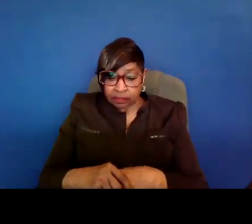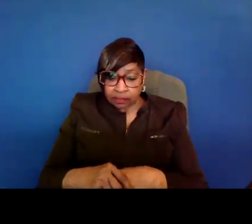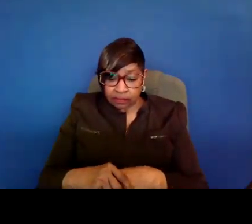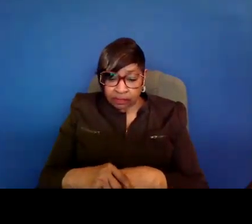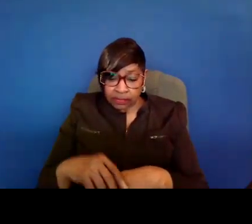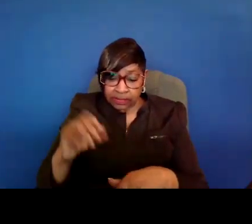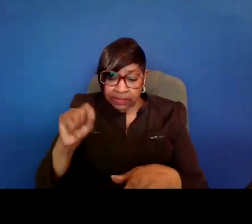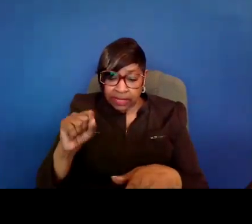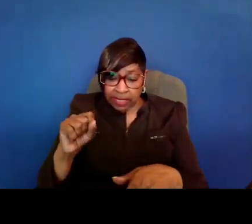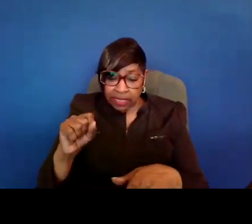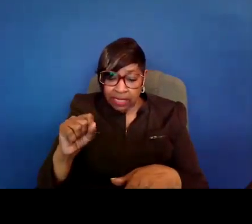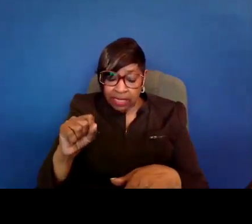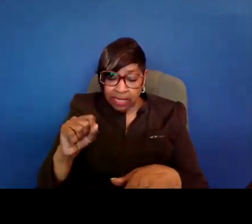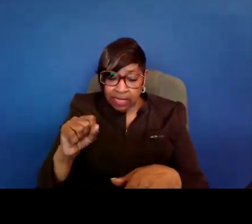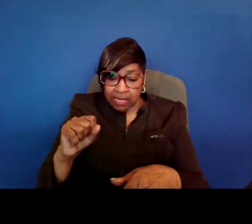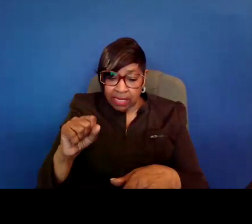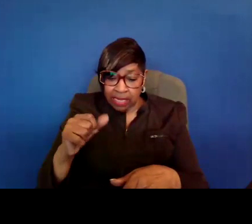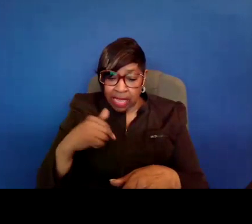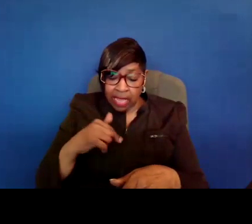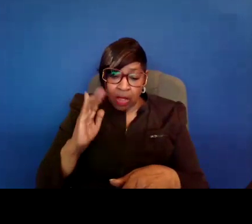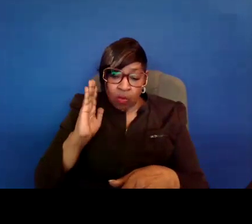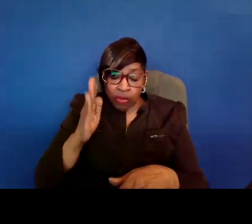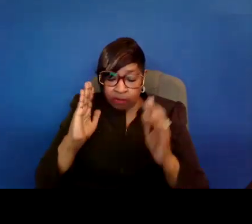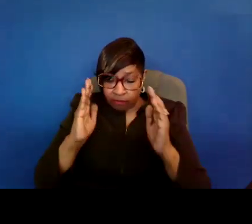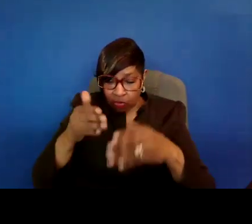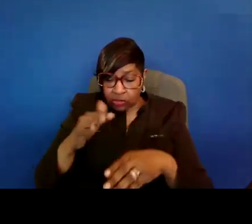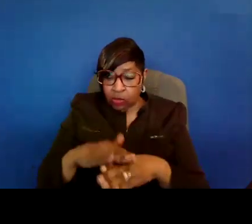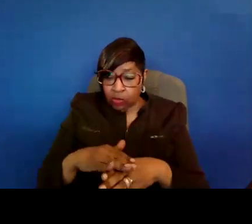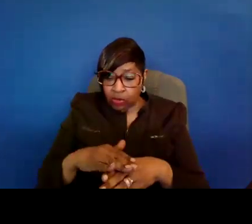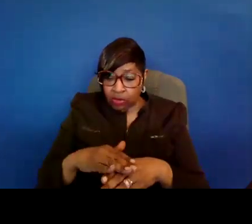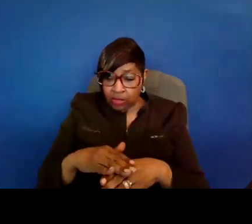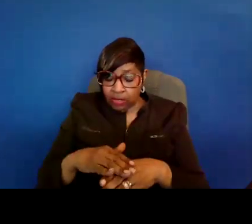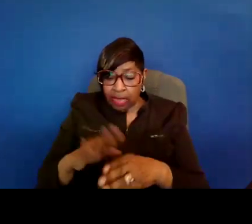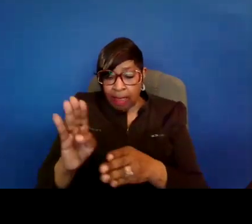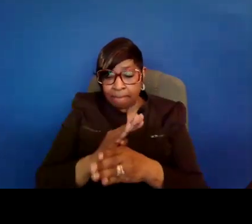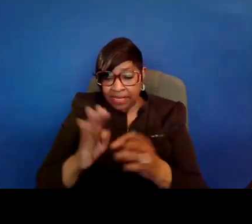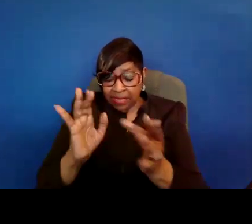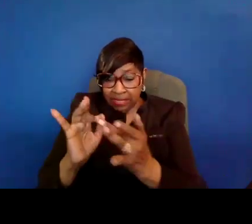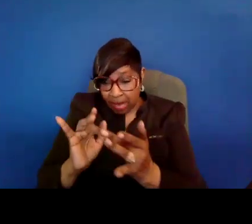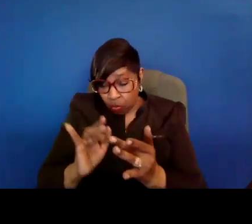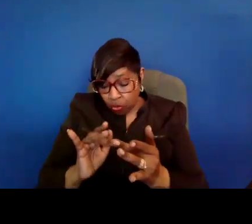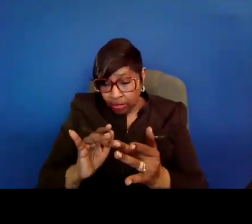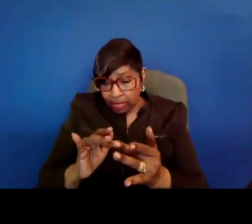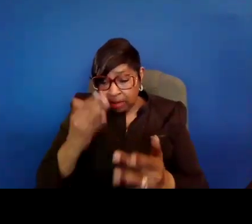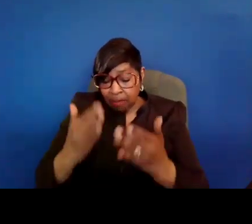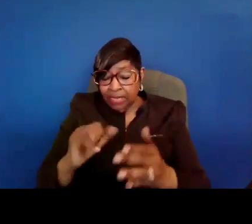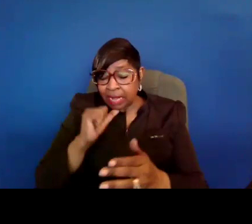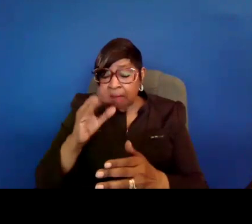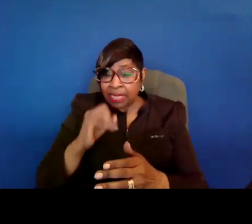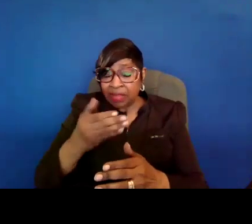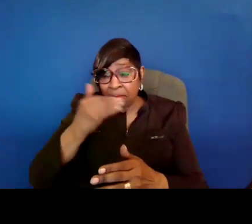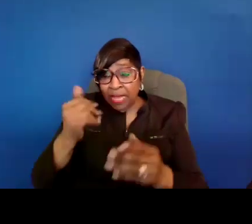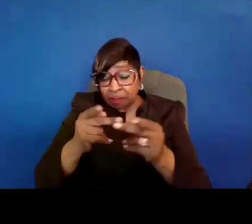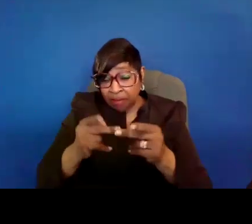Yeah, I would key on, where business networkings might not be the best place